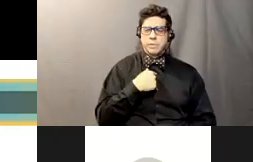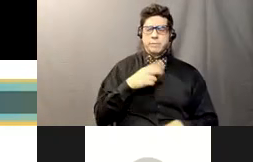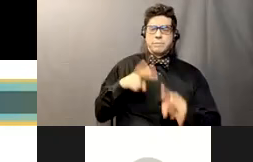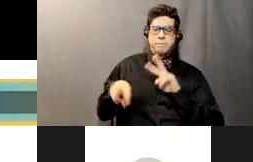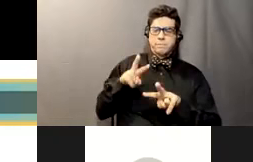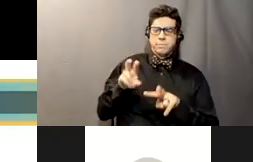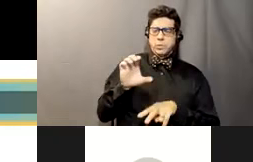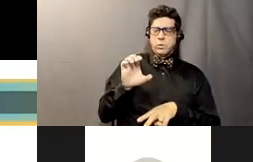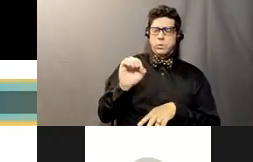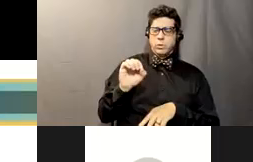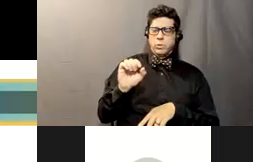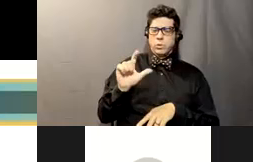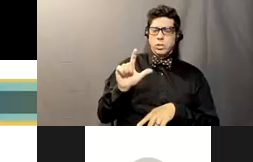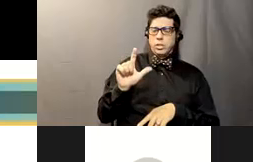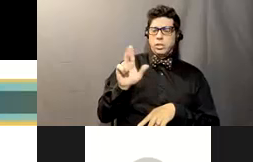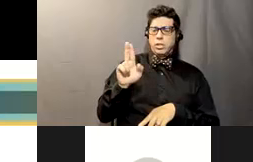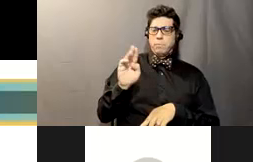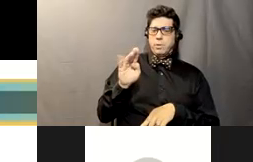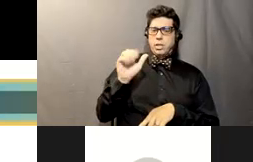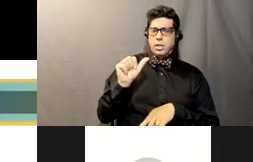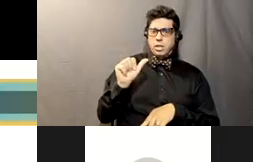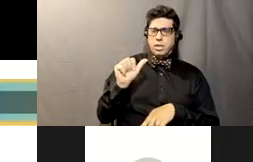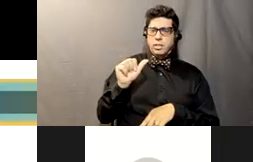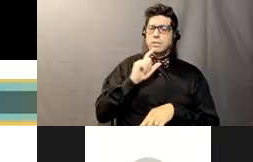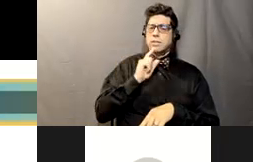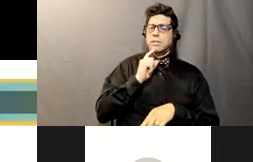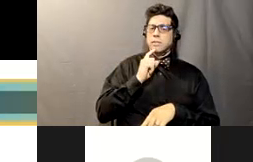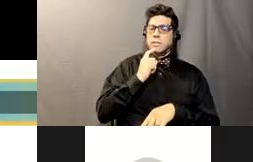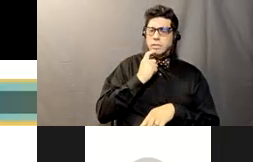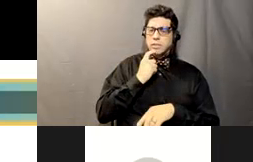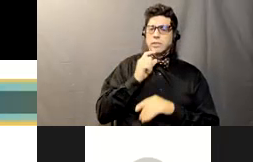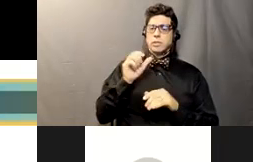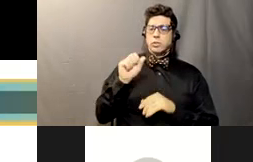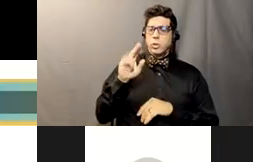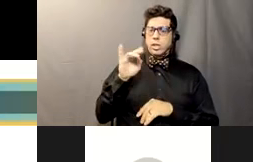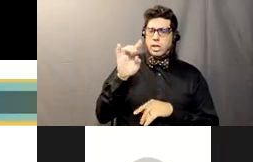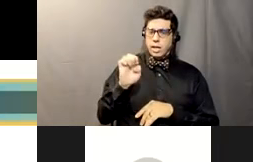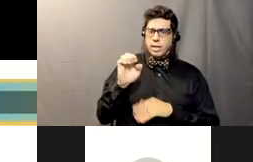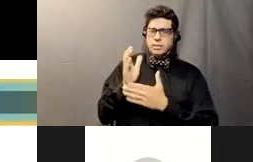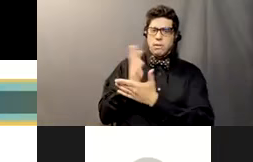Suicide Severity Rating Scale as our base.